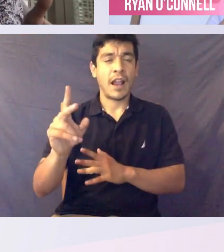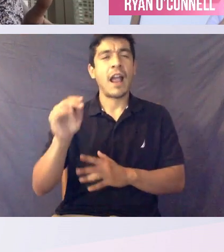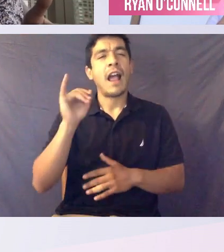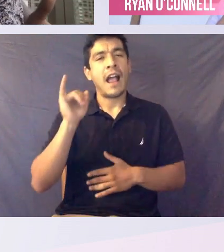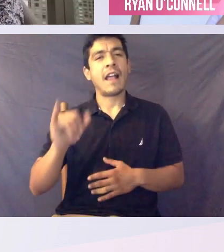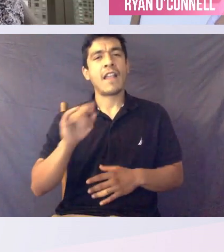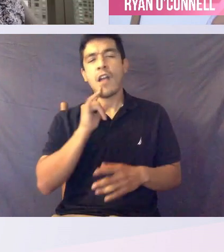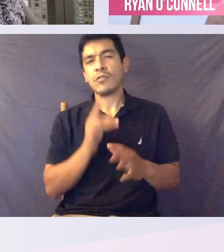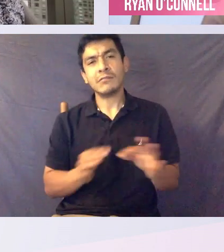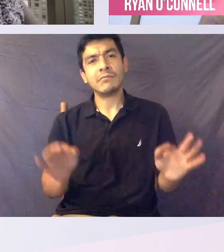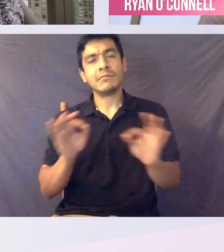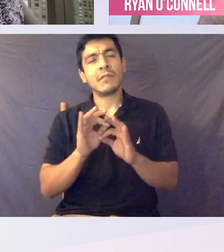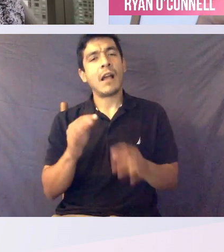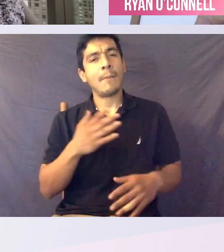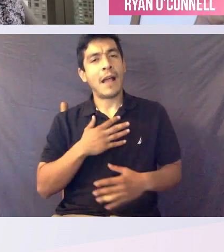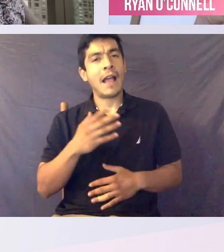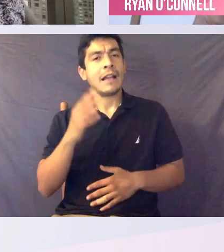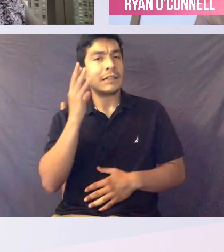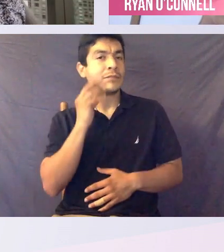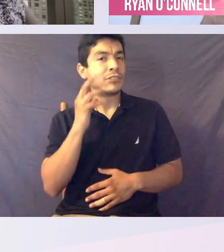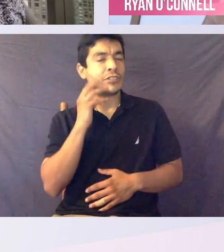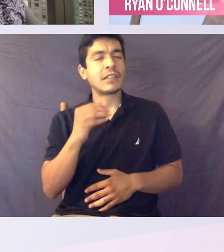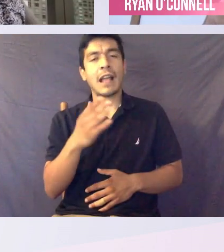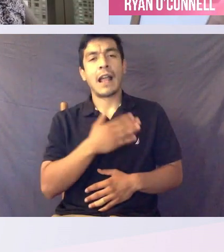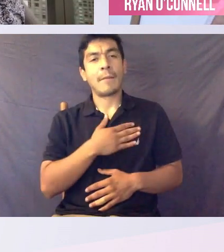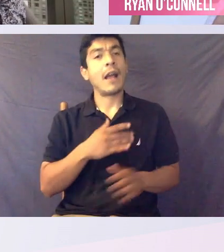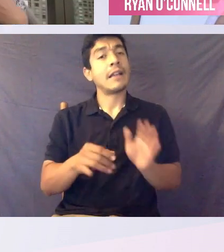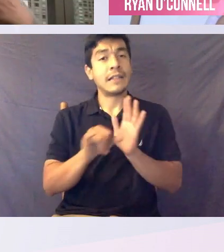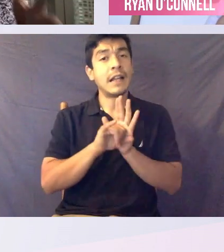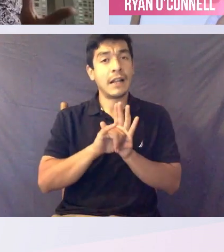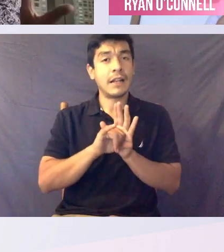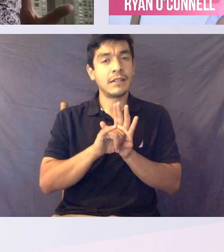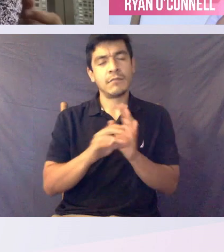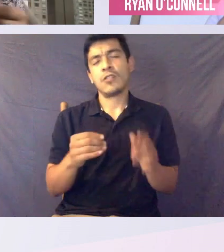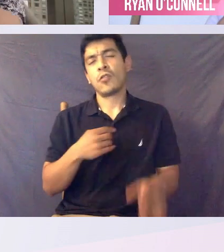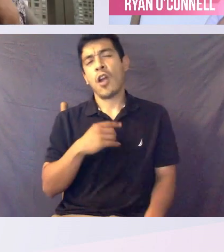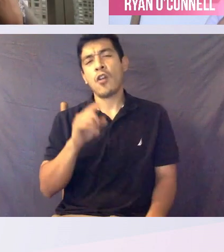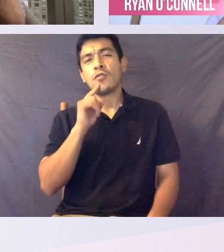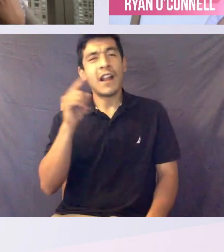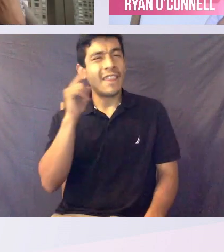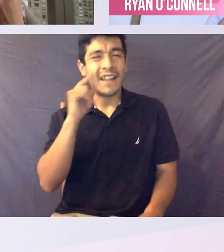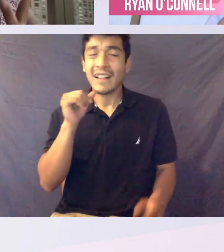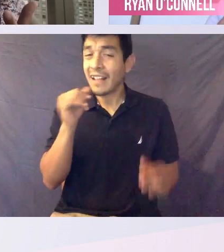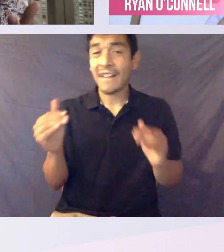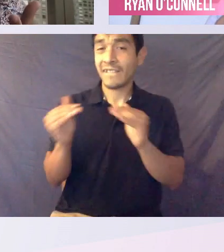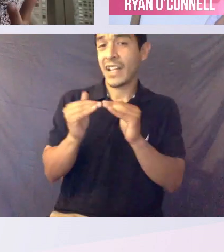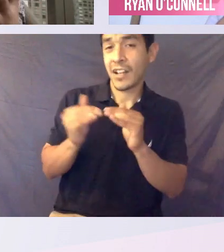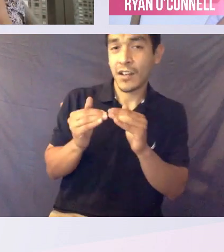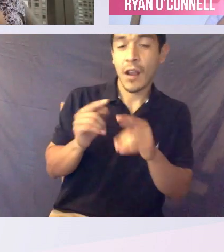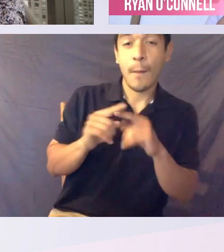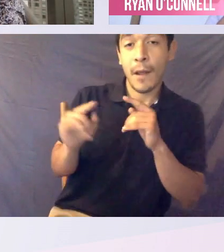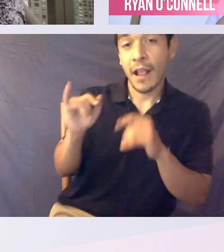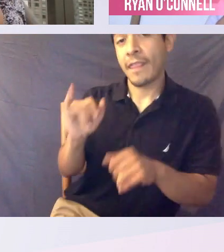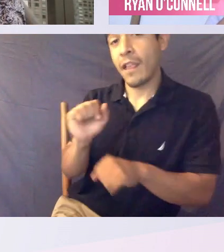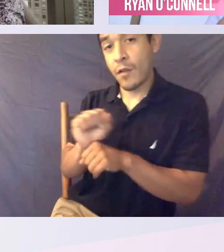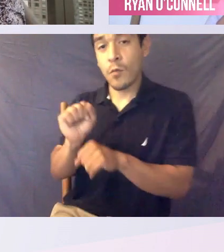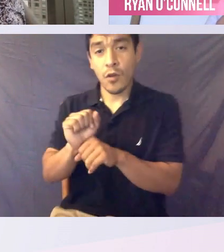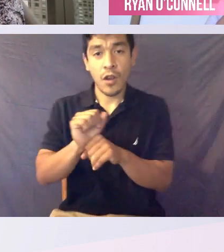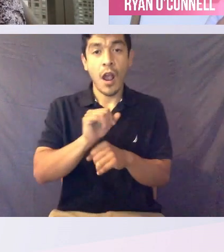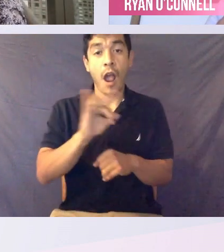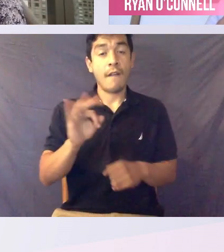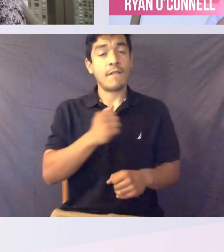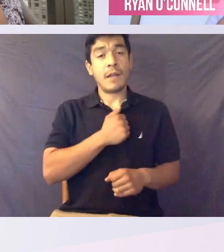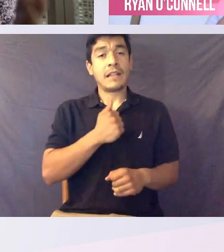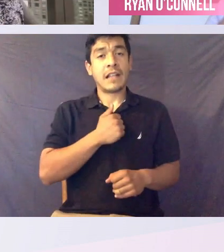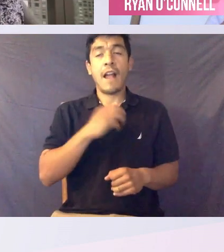experience and my existence, you know. And so I think it's not fair, but I think the work of myself and